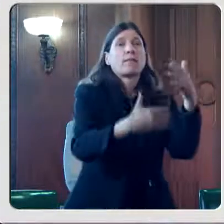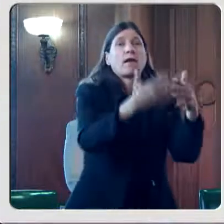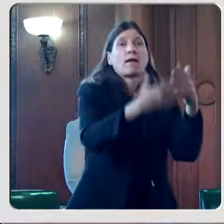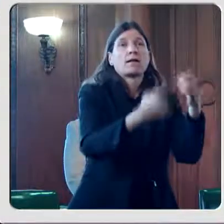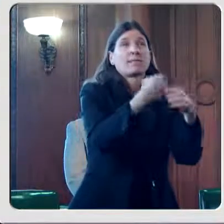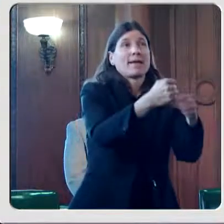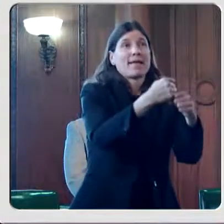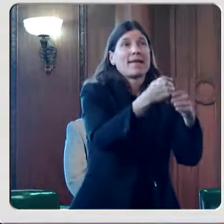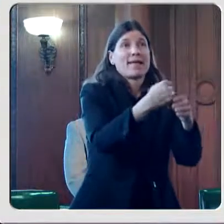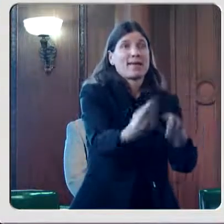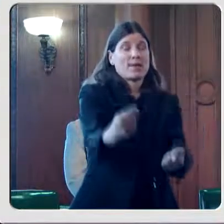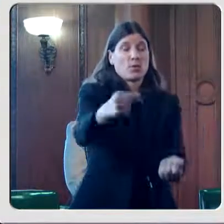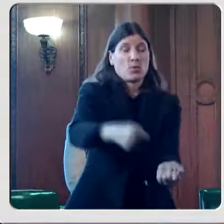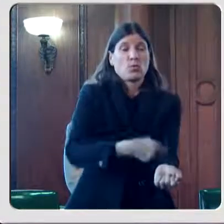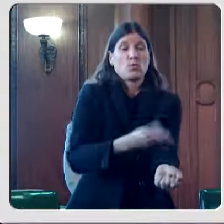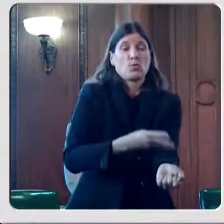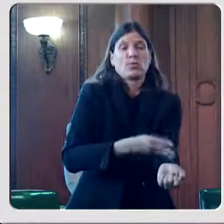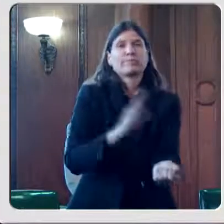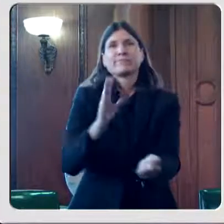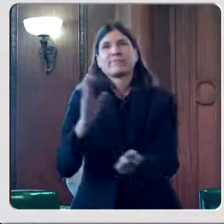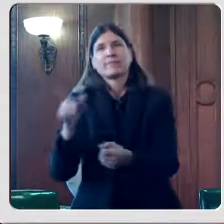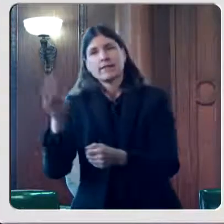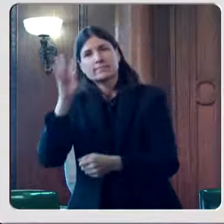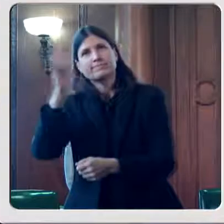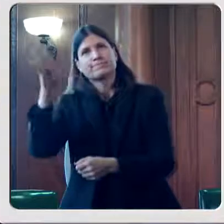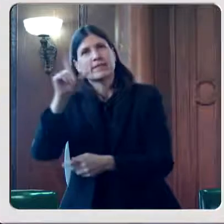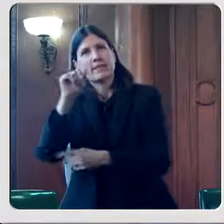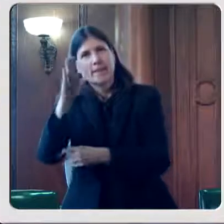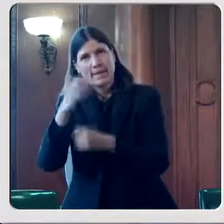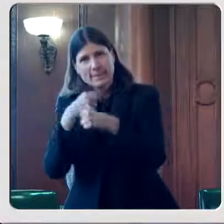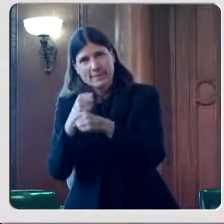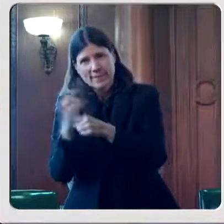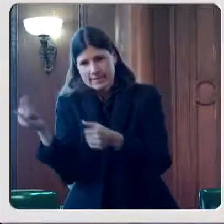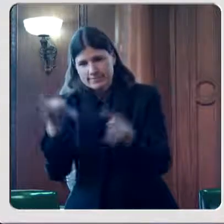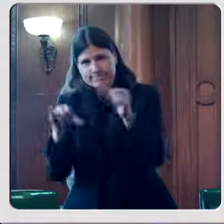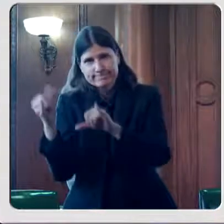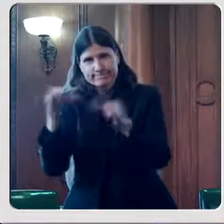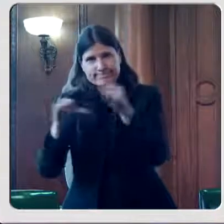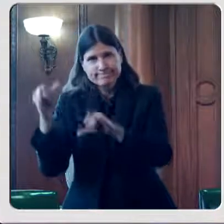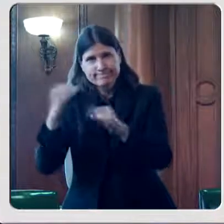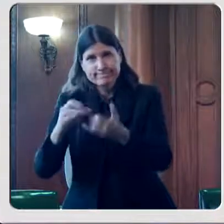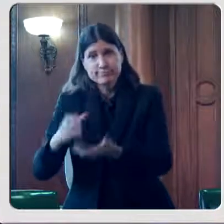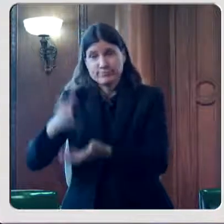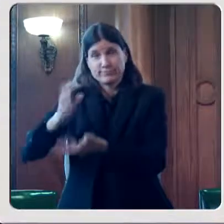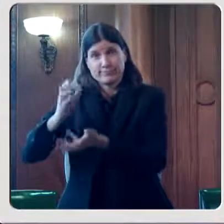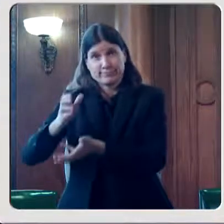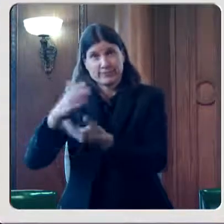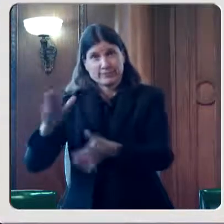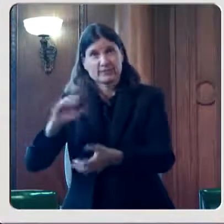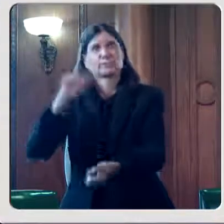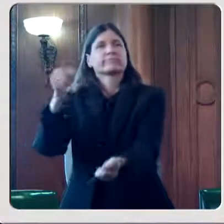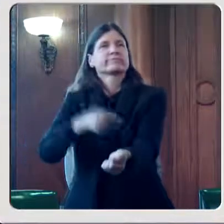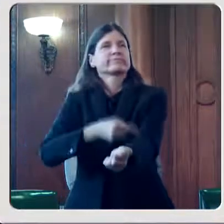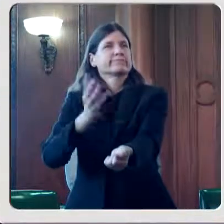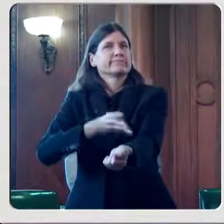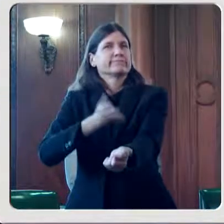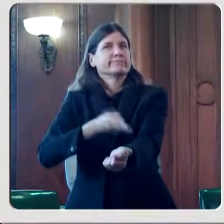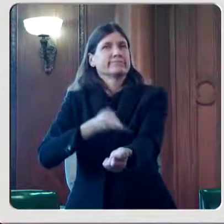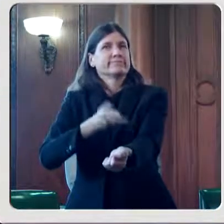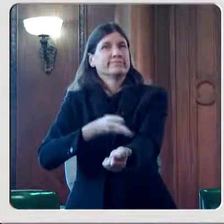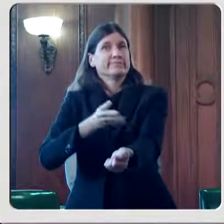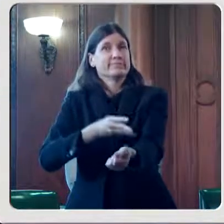disease. It's clearly superior to the plasma treatments we were using earlier in the disease. You'll recall I said